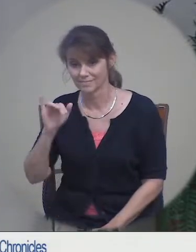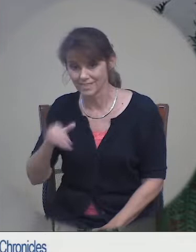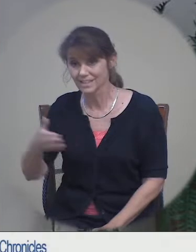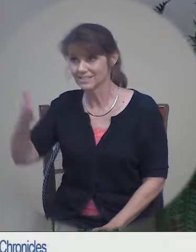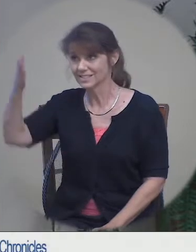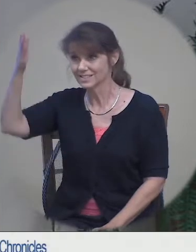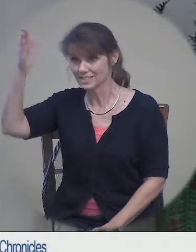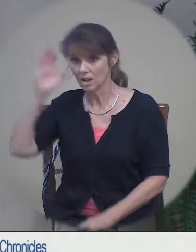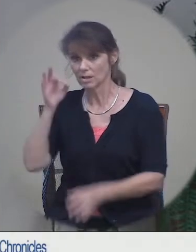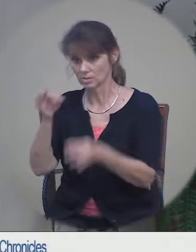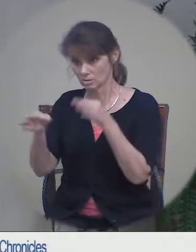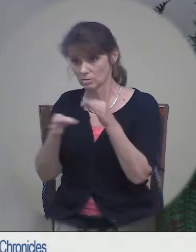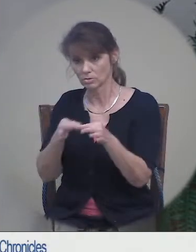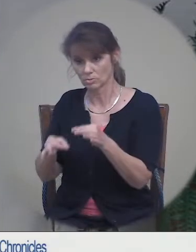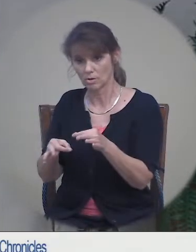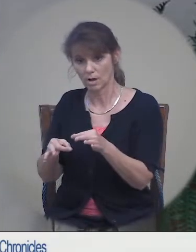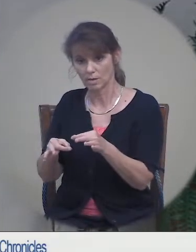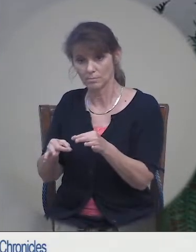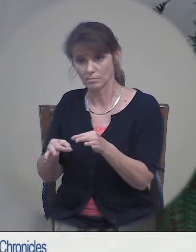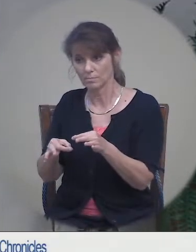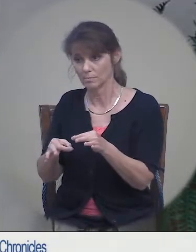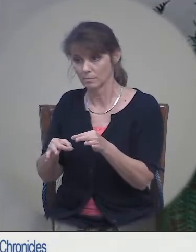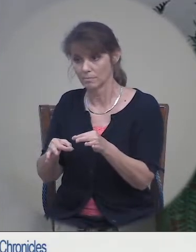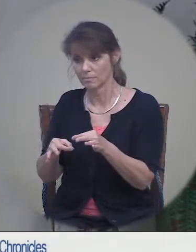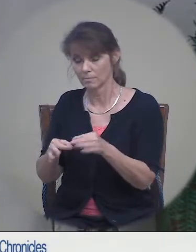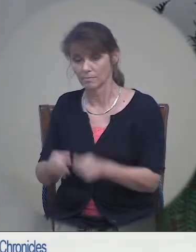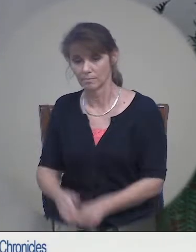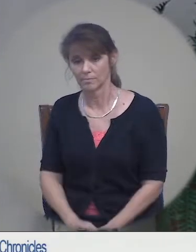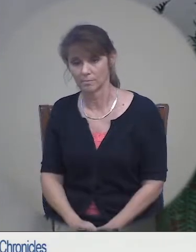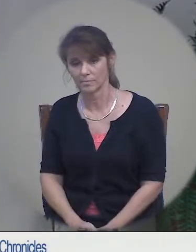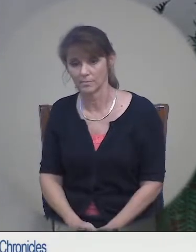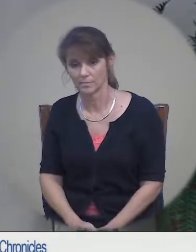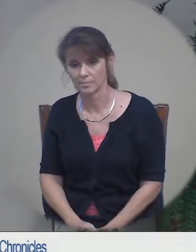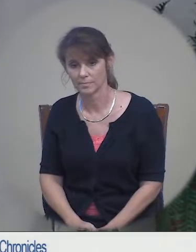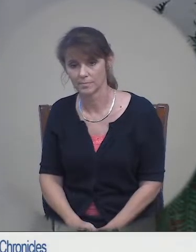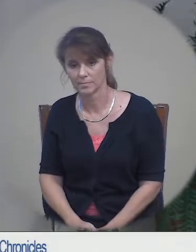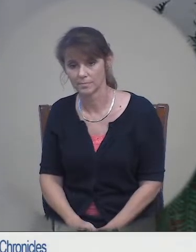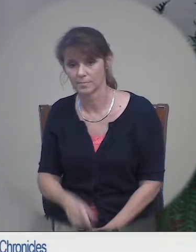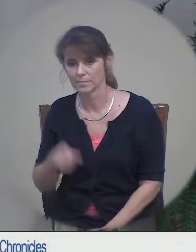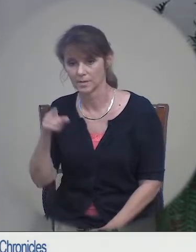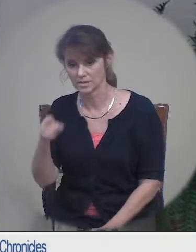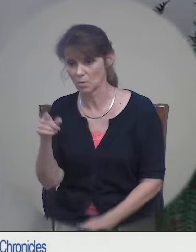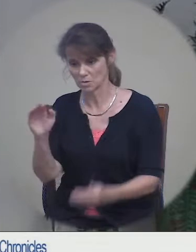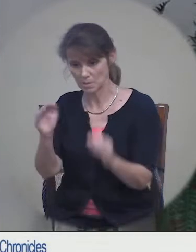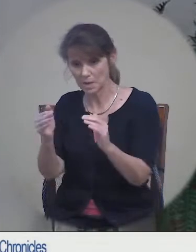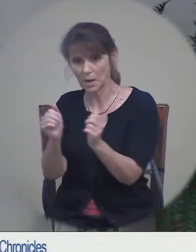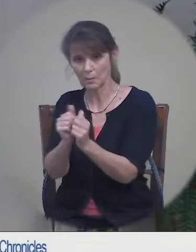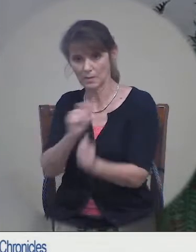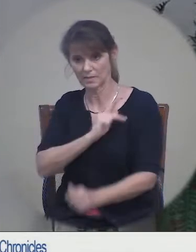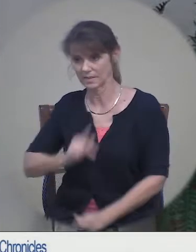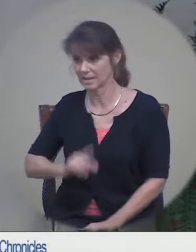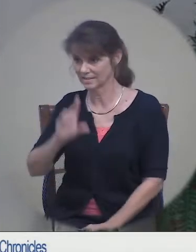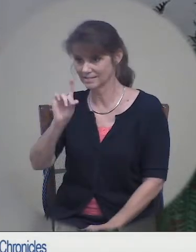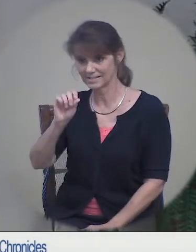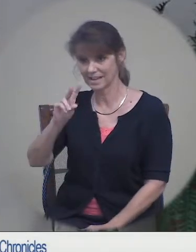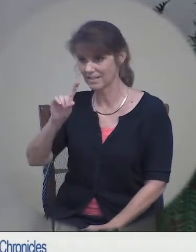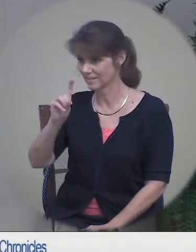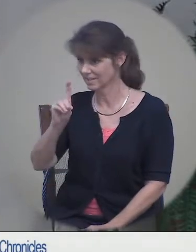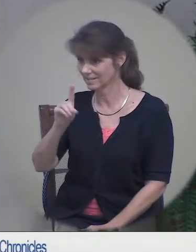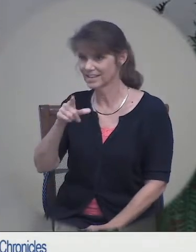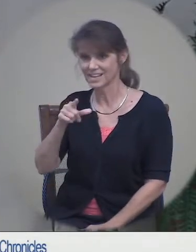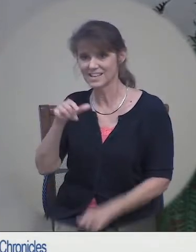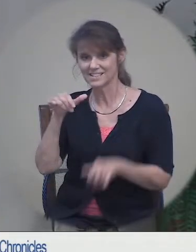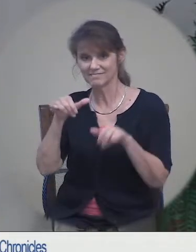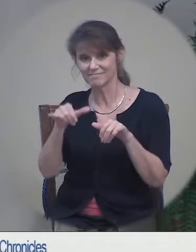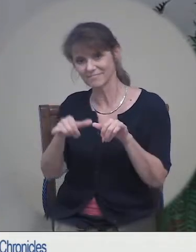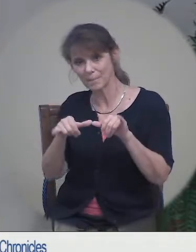and him as a person. And it begins by measuring against King David, right? King David, who basically is the standard in 1st